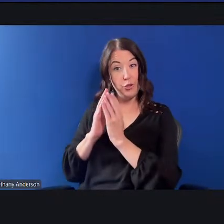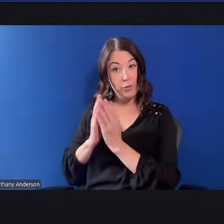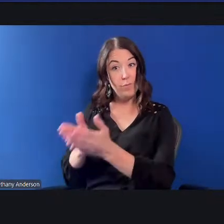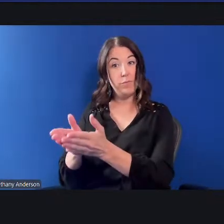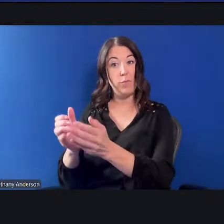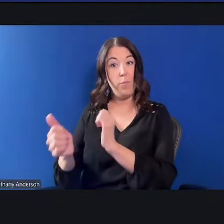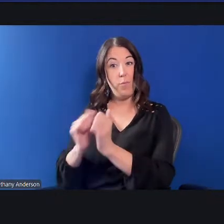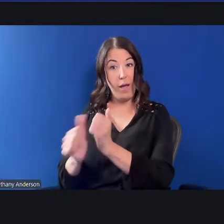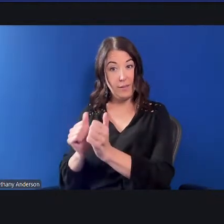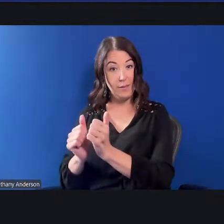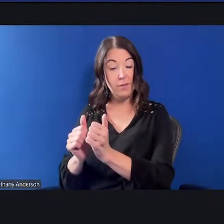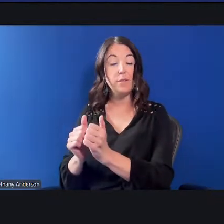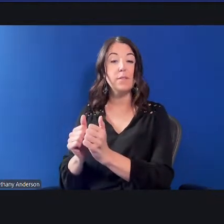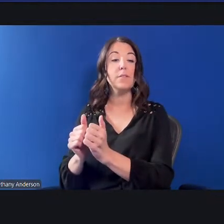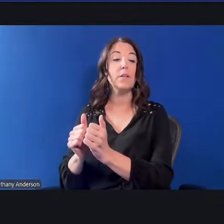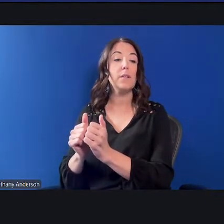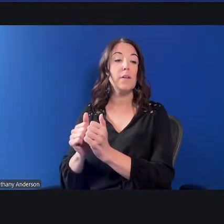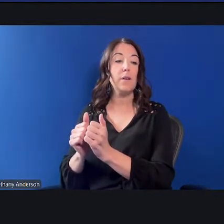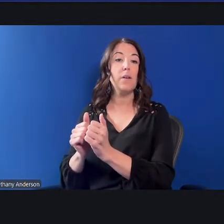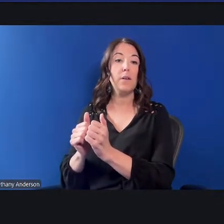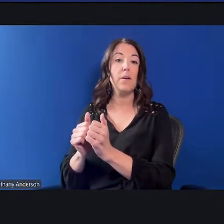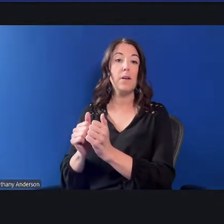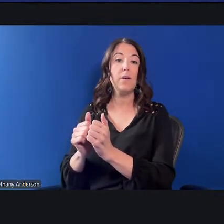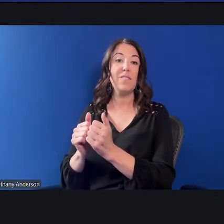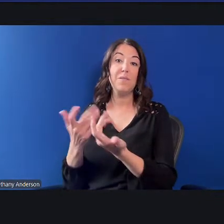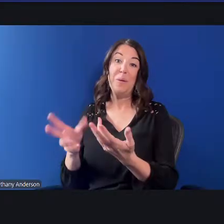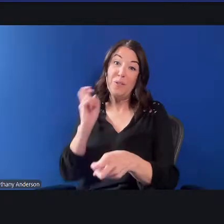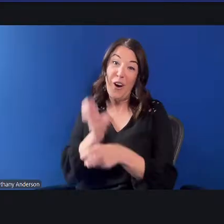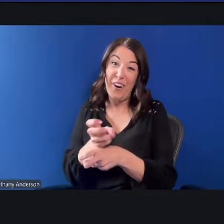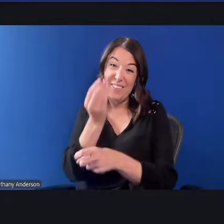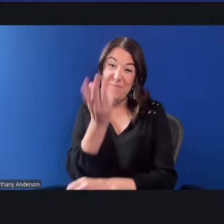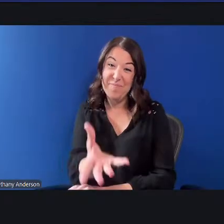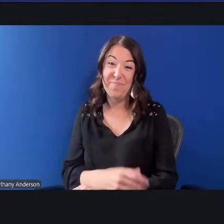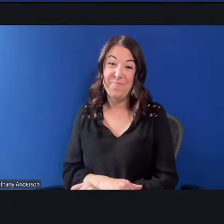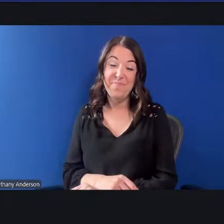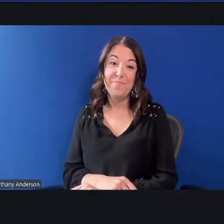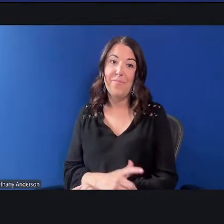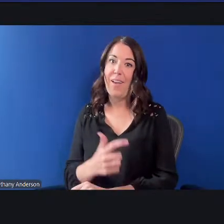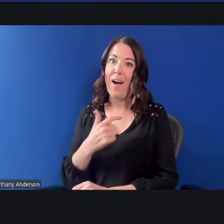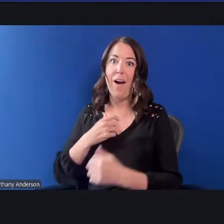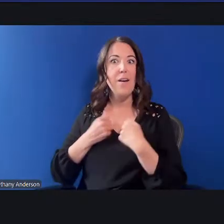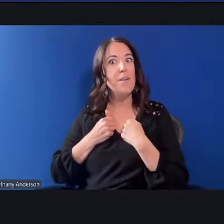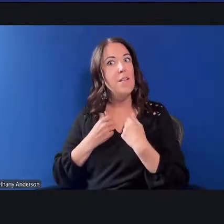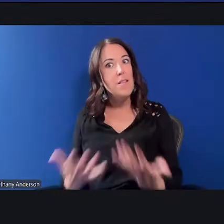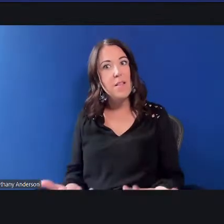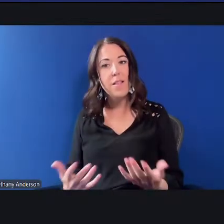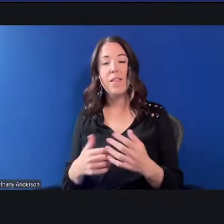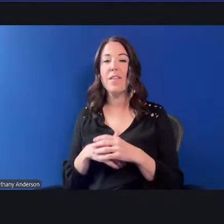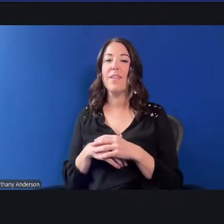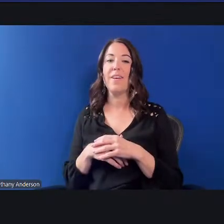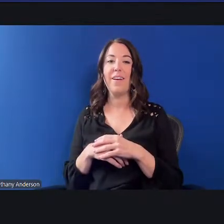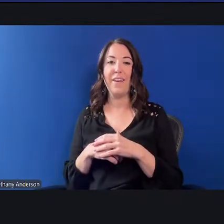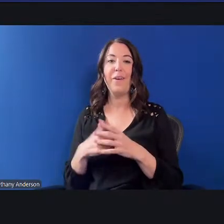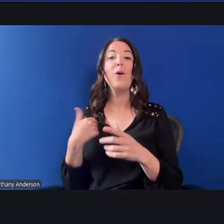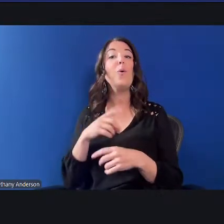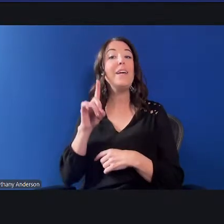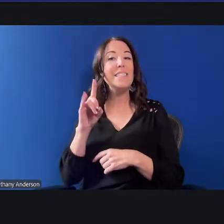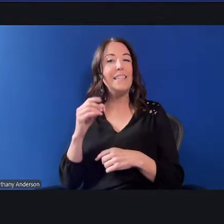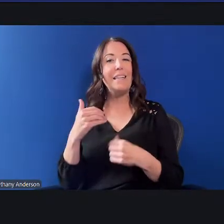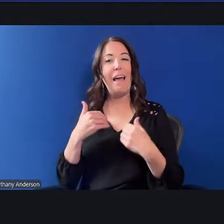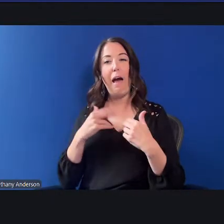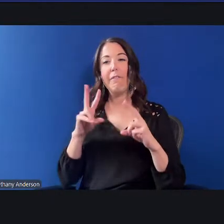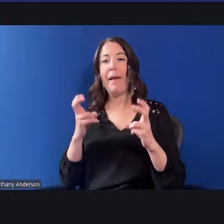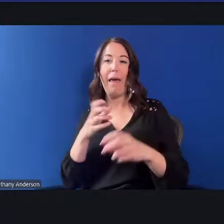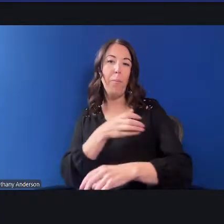it was hard. I got really tired. we did have power naps, but we didn't